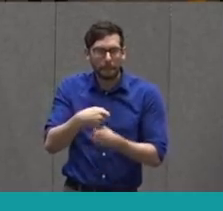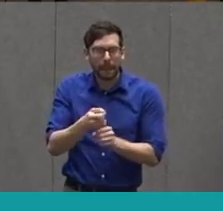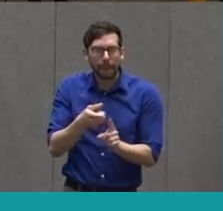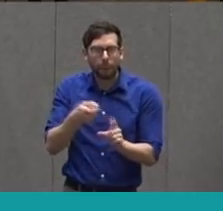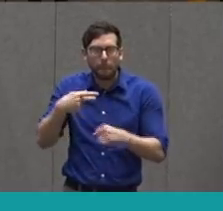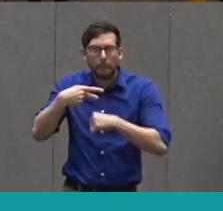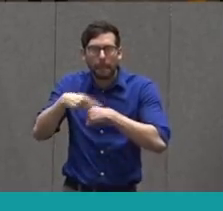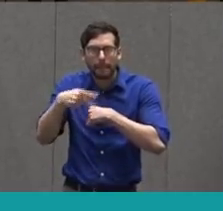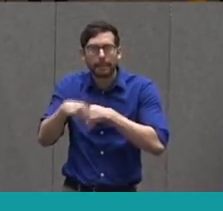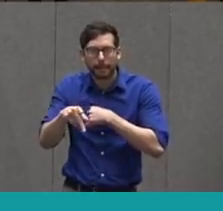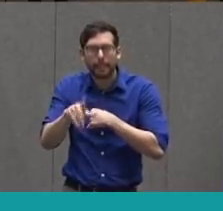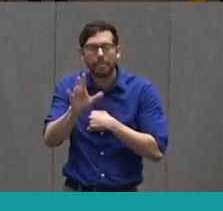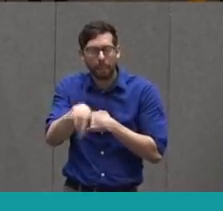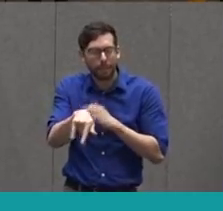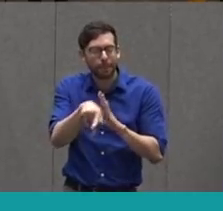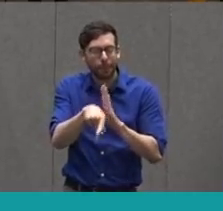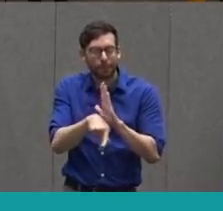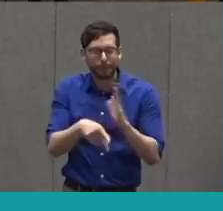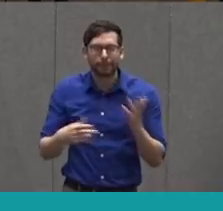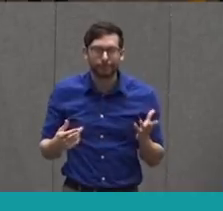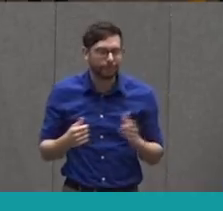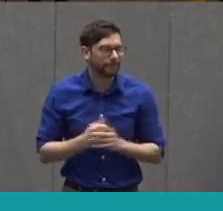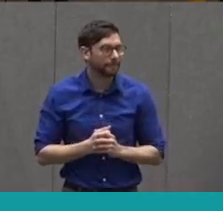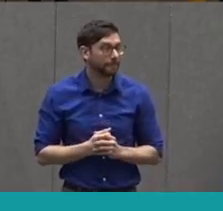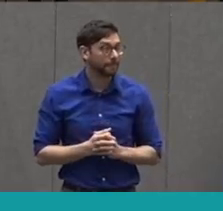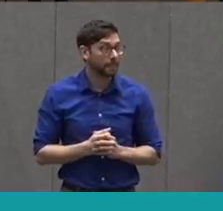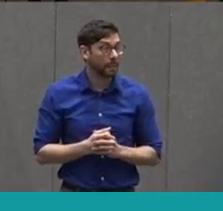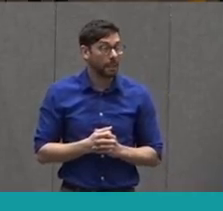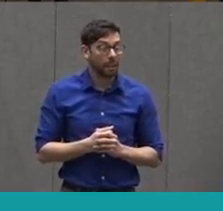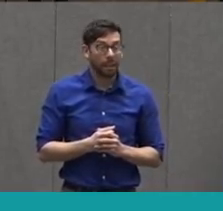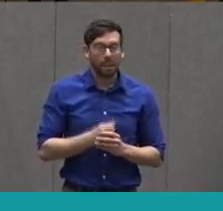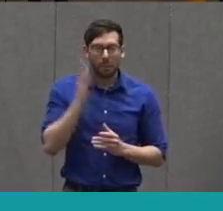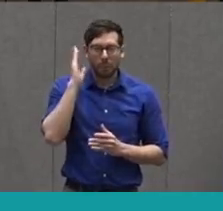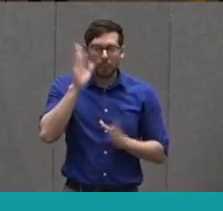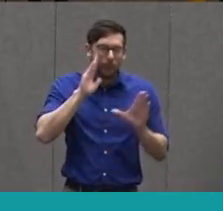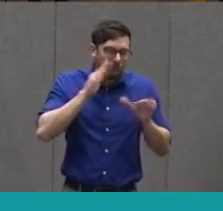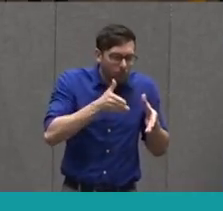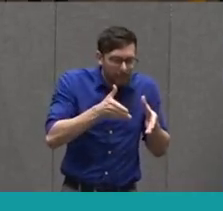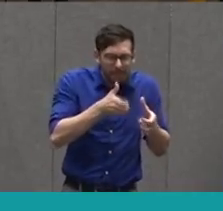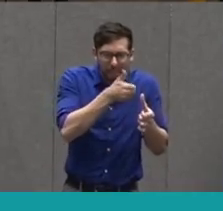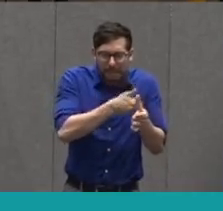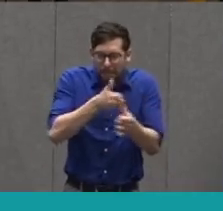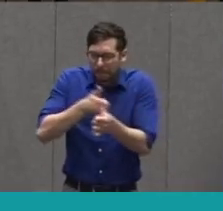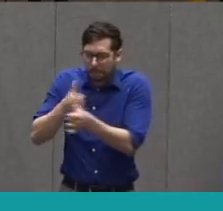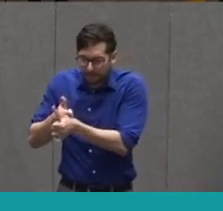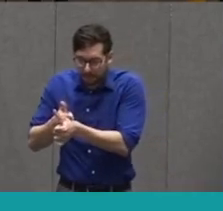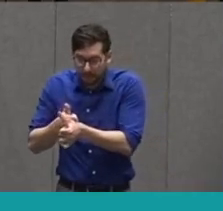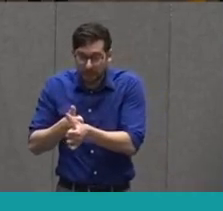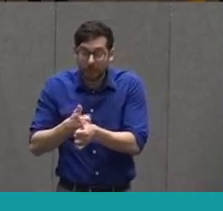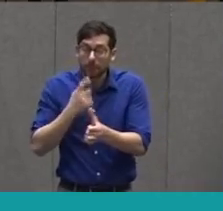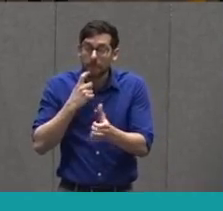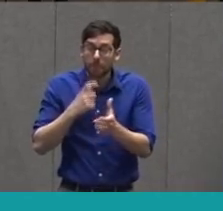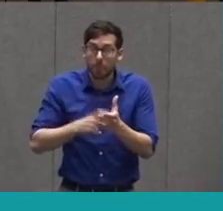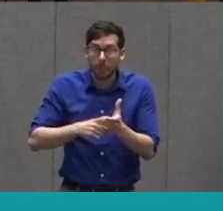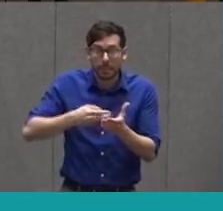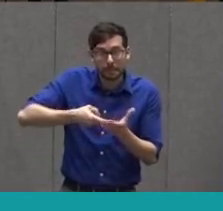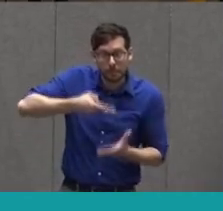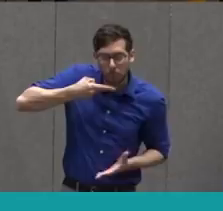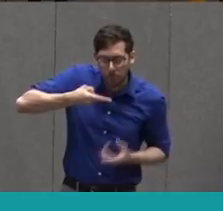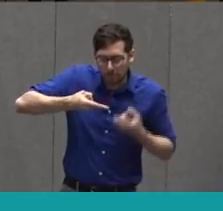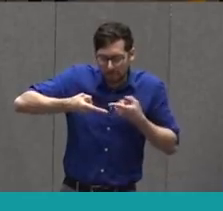one. So the spoon is a little bit flexible, firmer in the